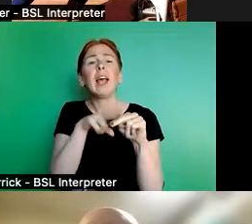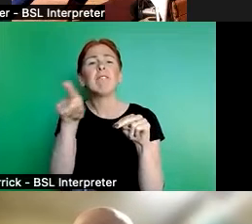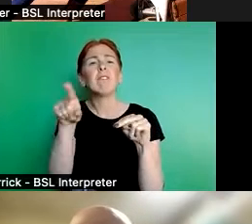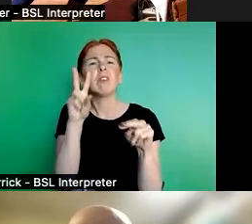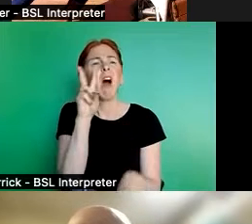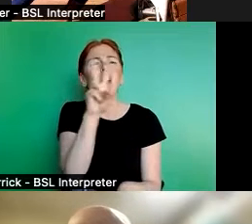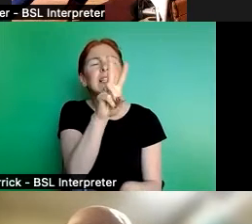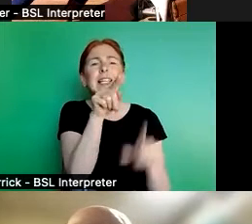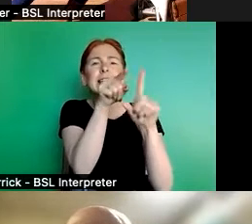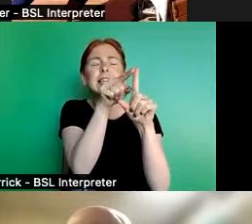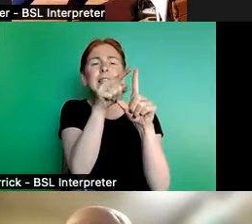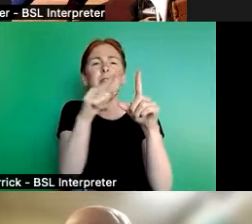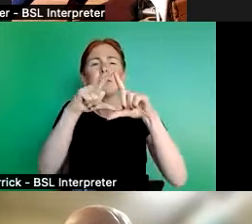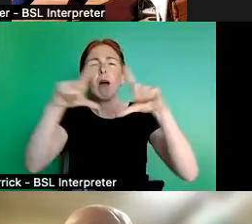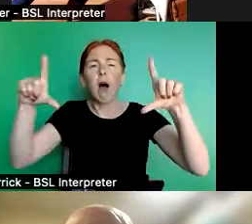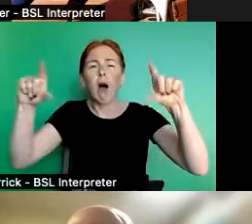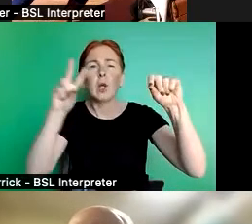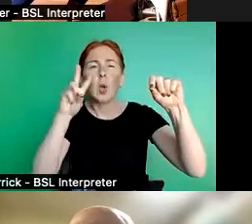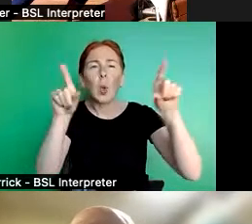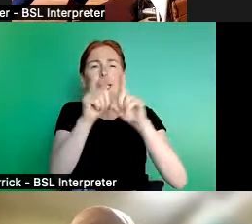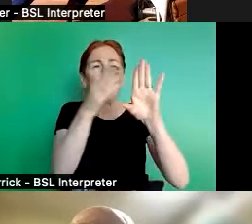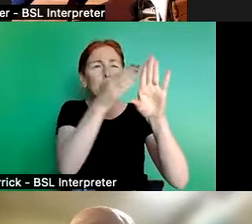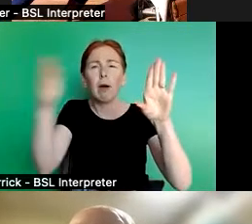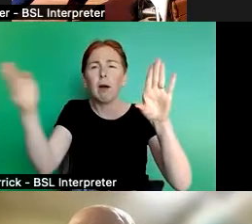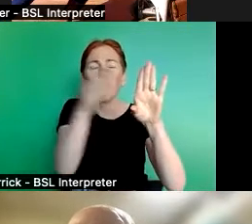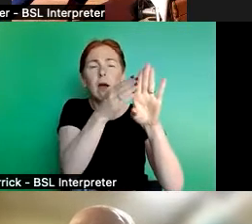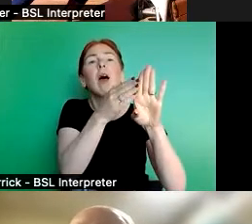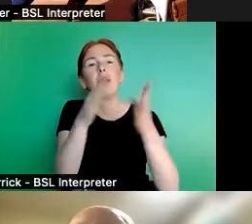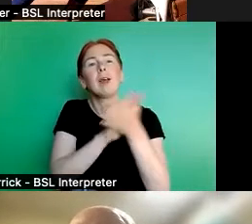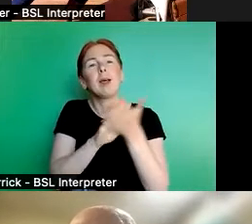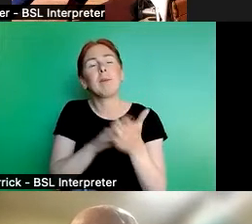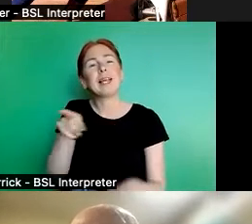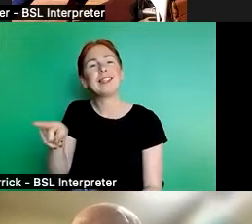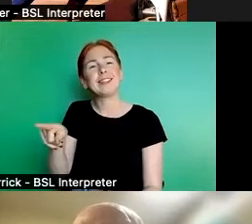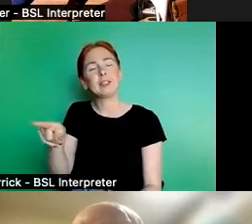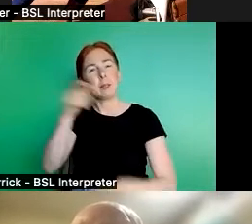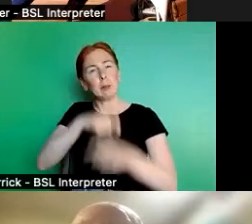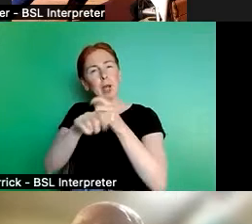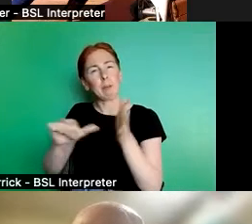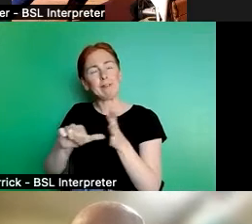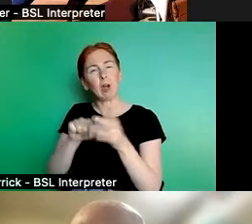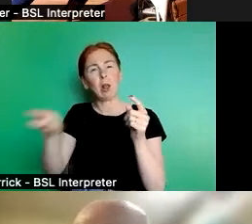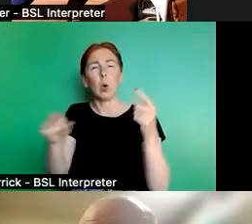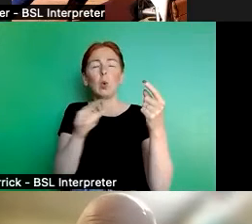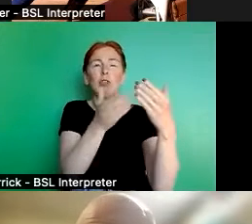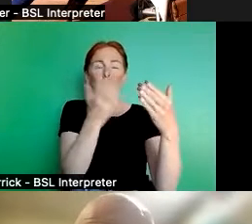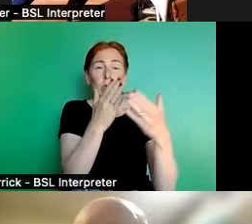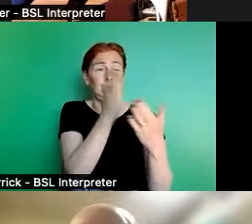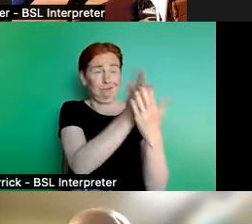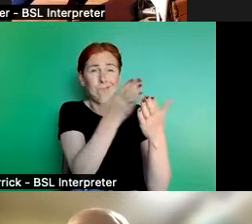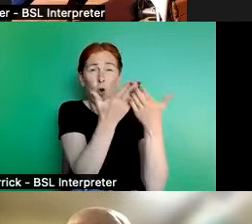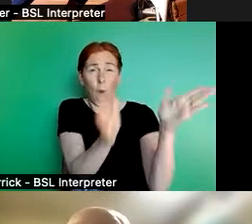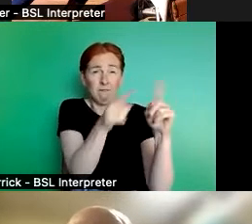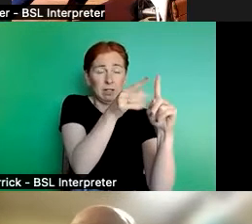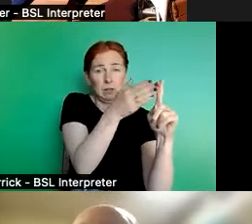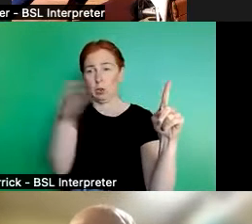is a different type of forced choice card. It's called a Cardiff card. I particularly hate these, but they're commonly used in clinic. I